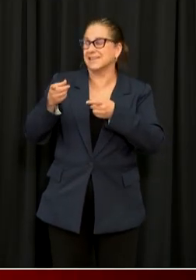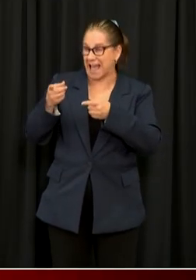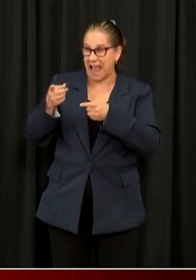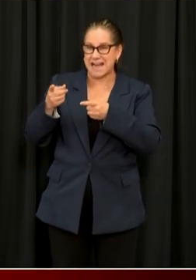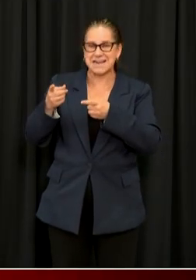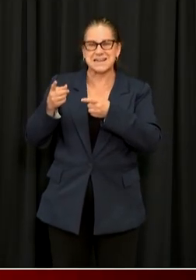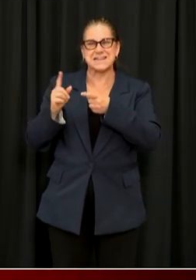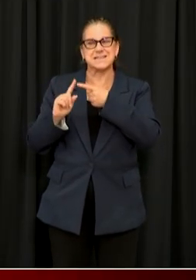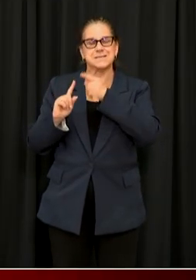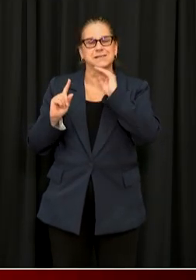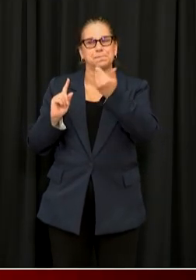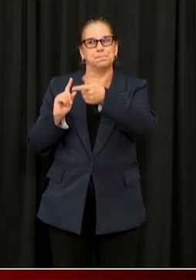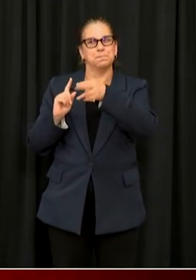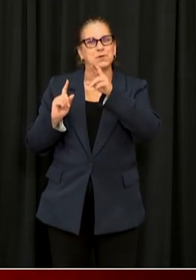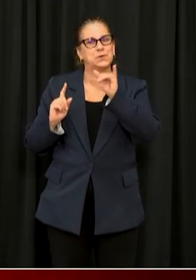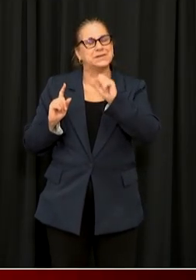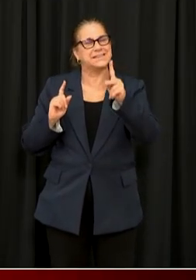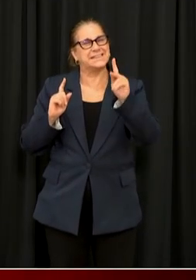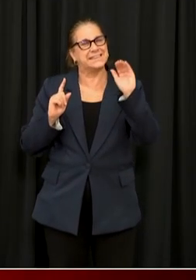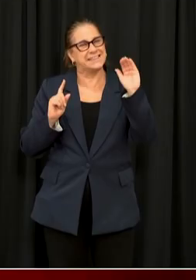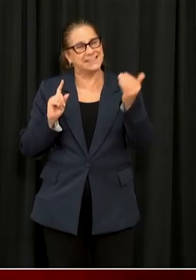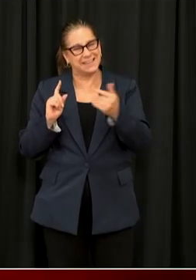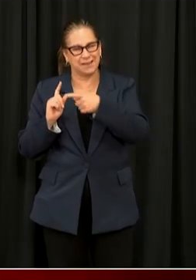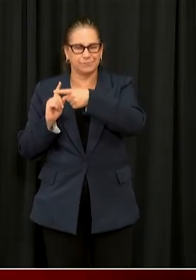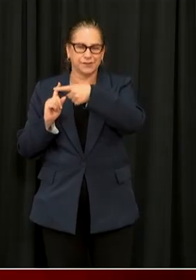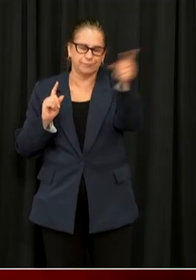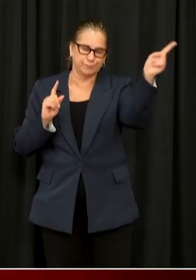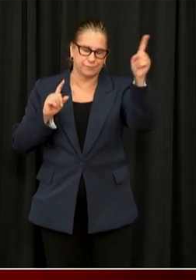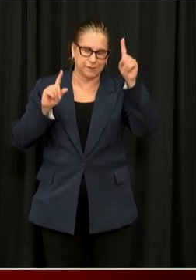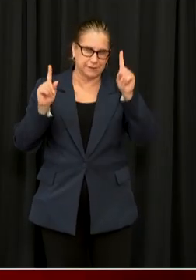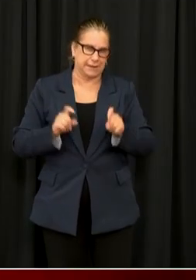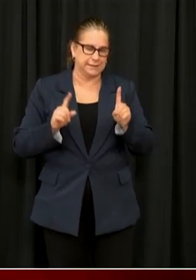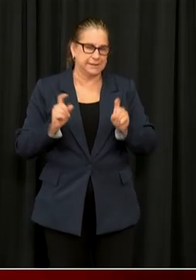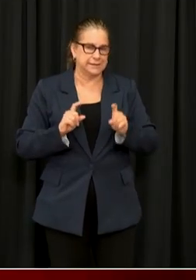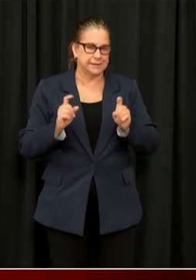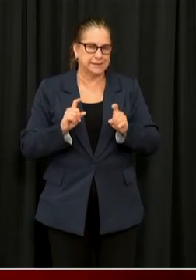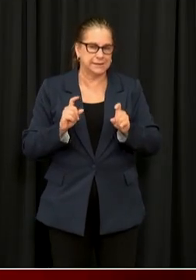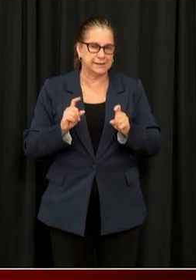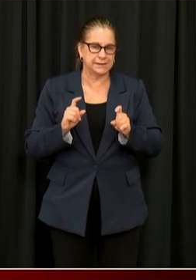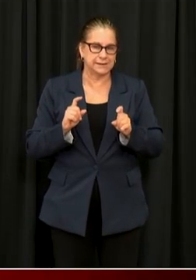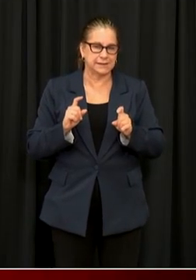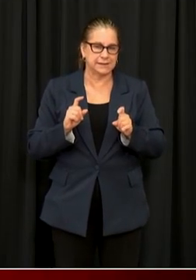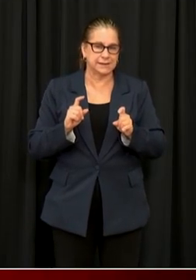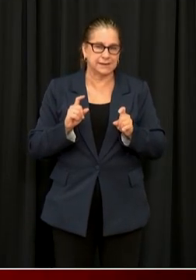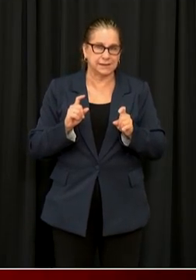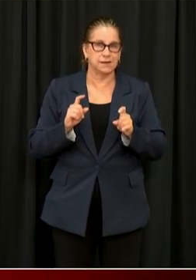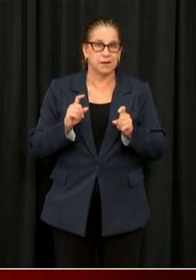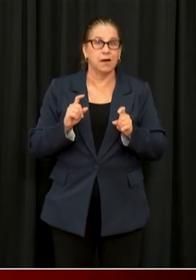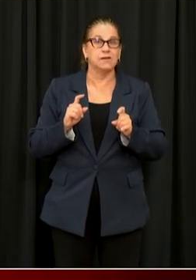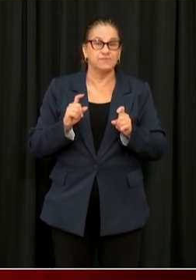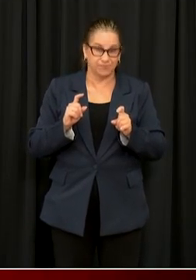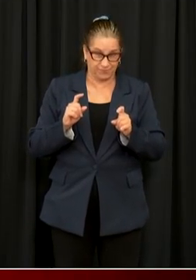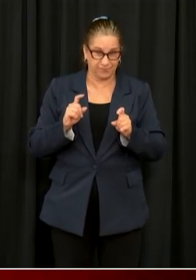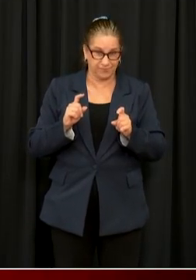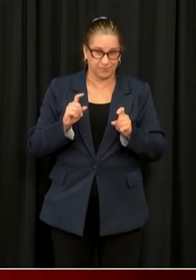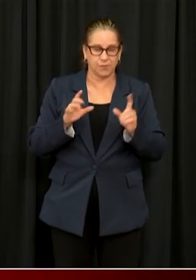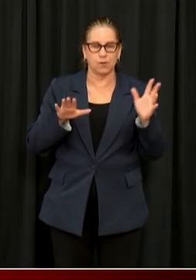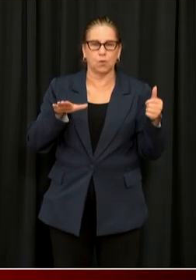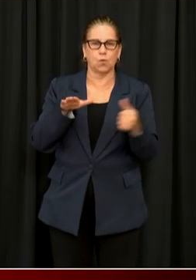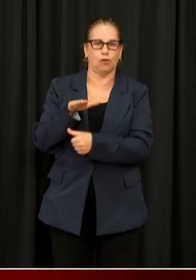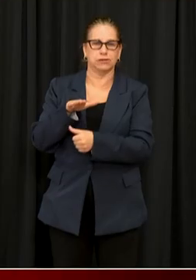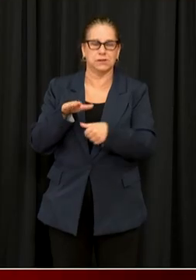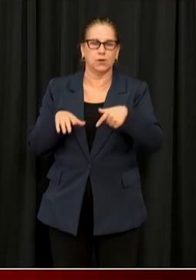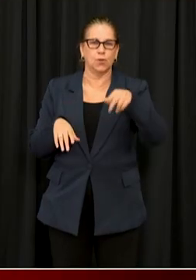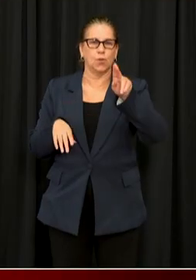quarantined. Quarantine is important for us to be able to reduce the spread of COVID-19 in our community. What not